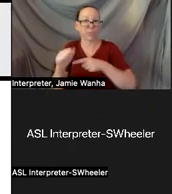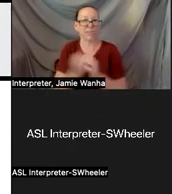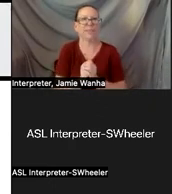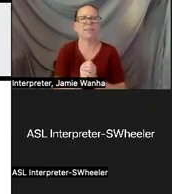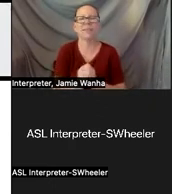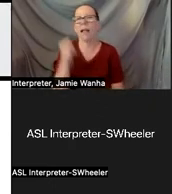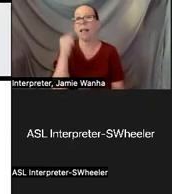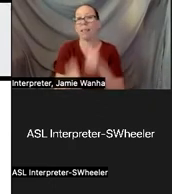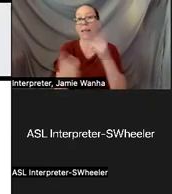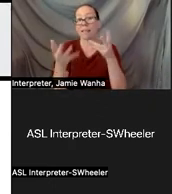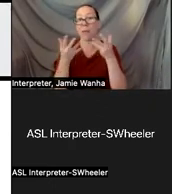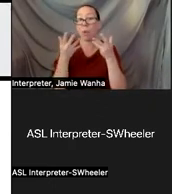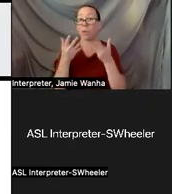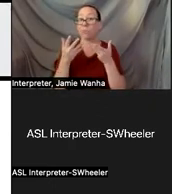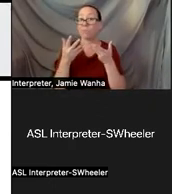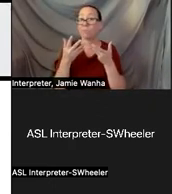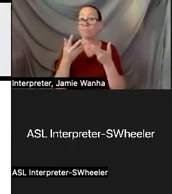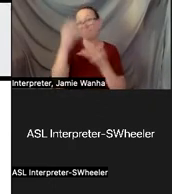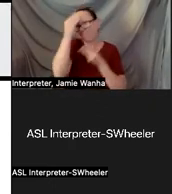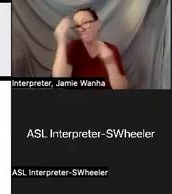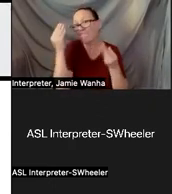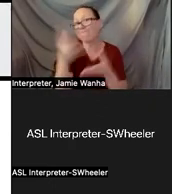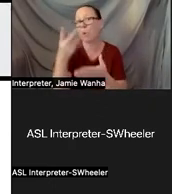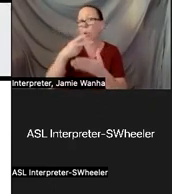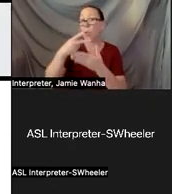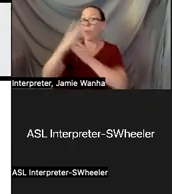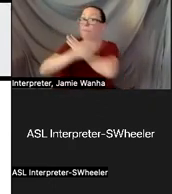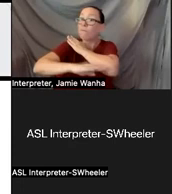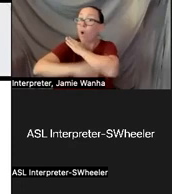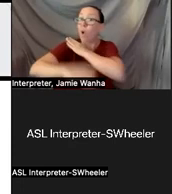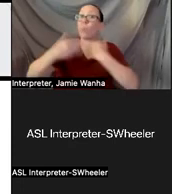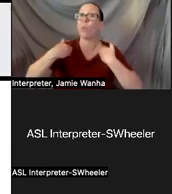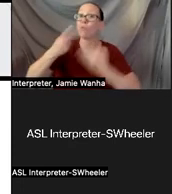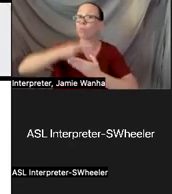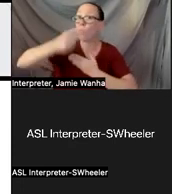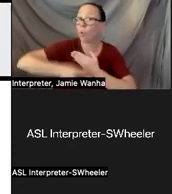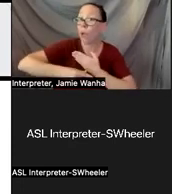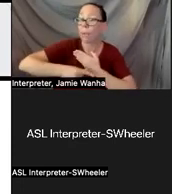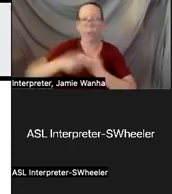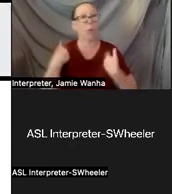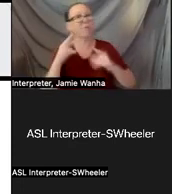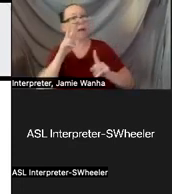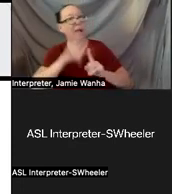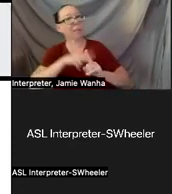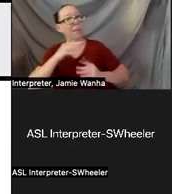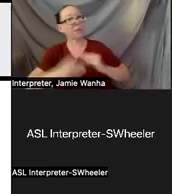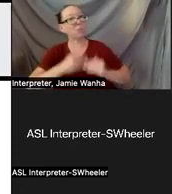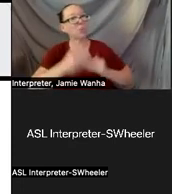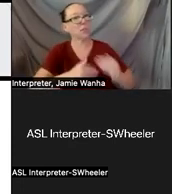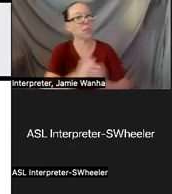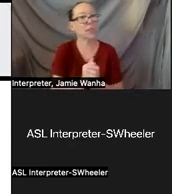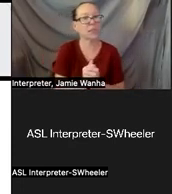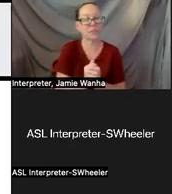have a program that will be coming out in the fall with the application process. Make sure you're a member of ECA so you get the notification.